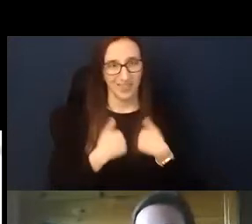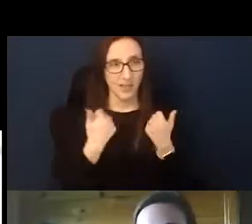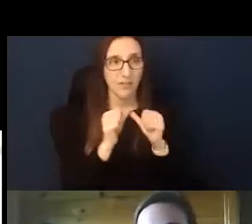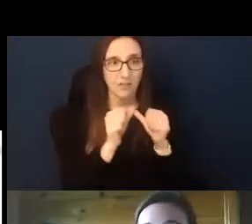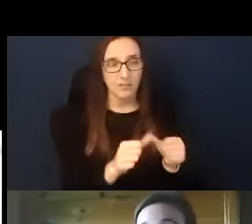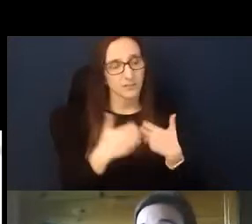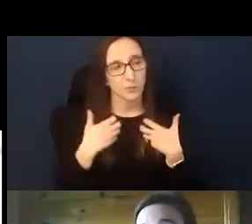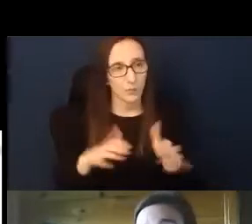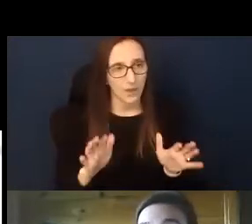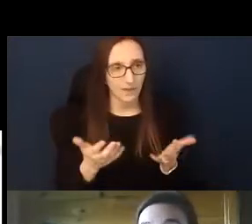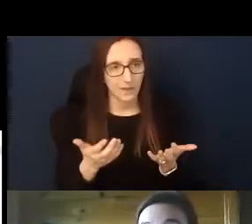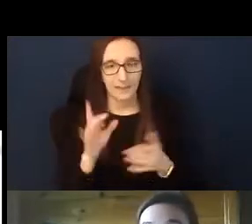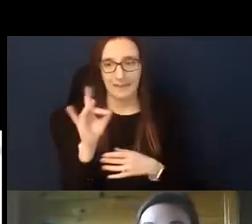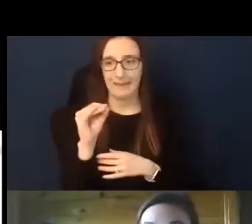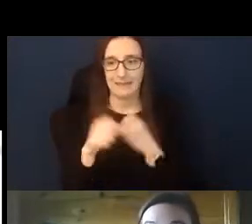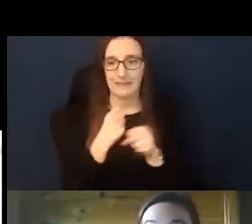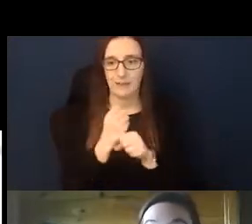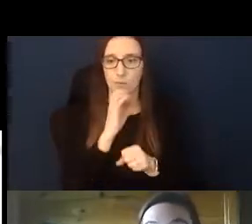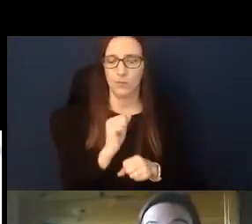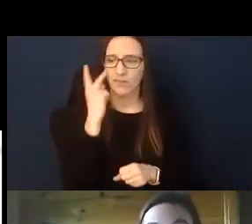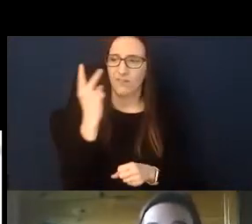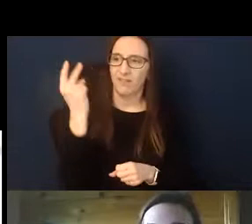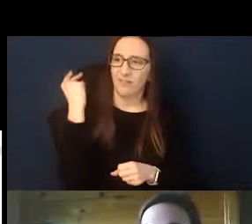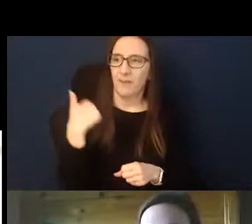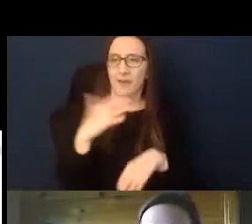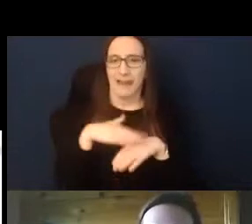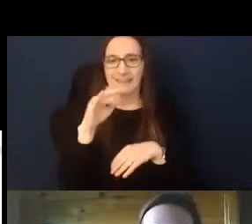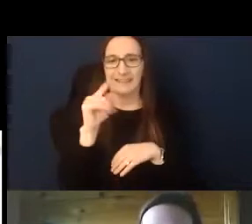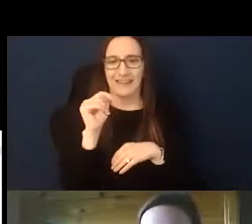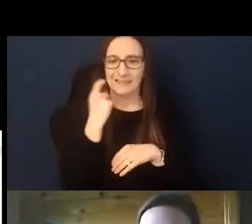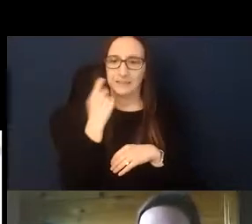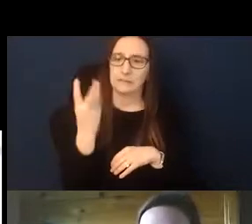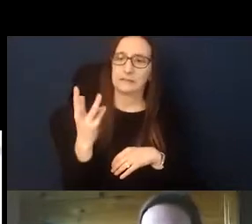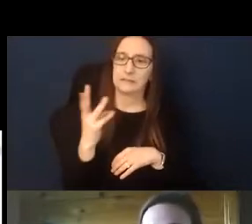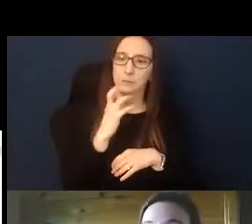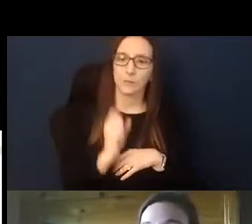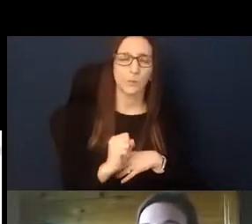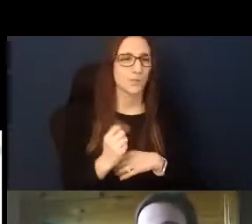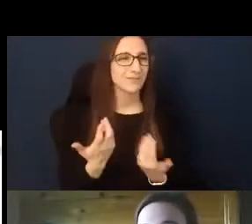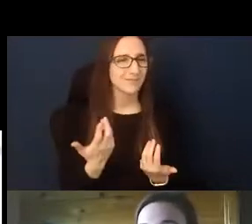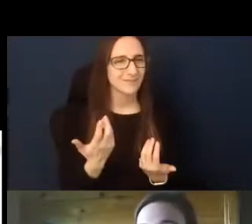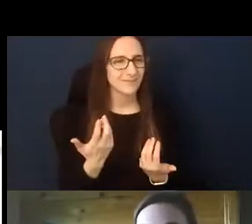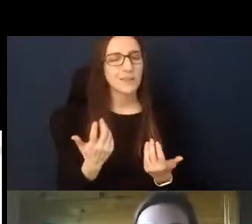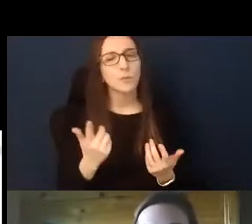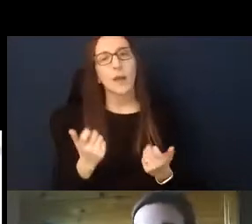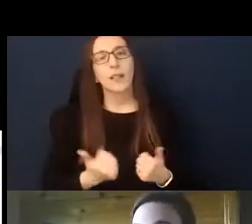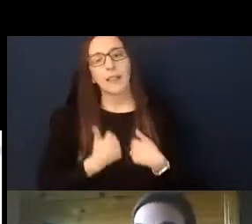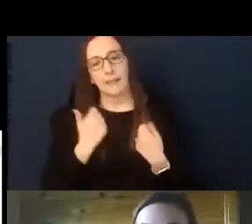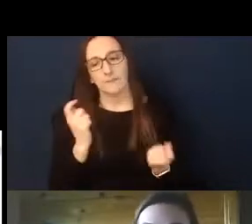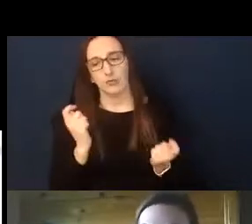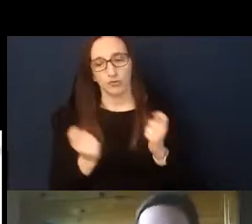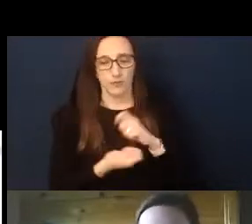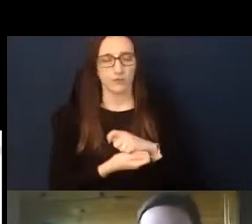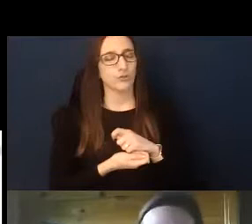your life being 80 years old and thinking back, oh, I've been on a diet since I was 16. So it's not a diet,